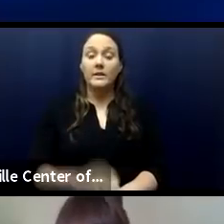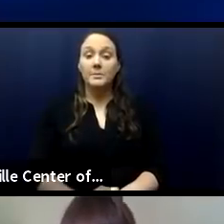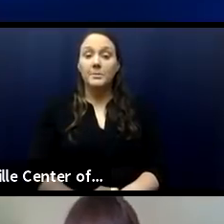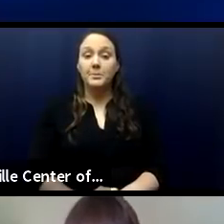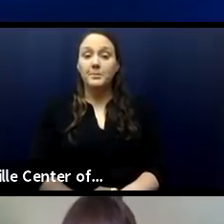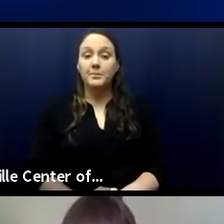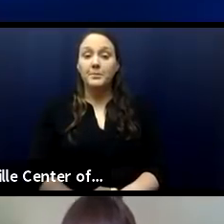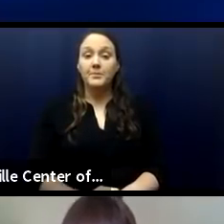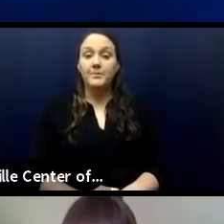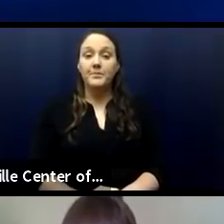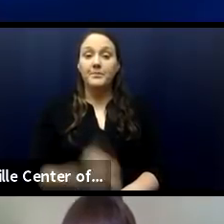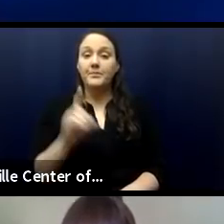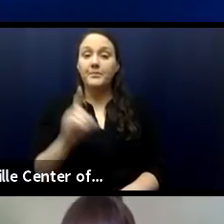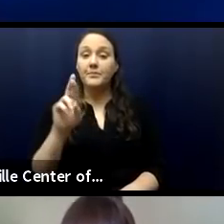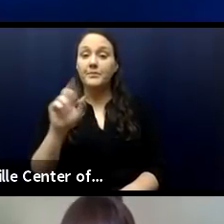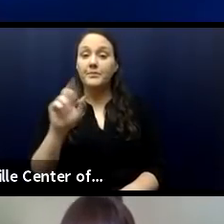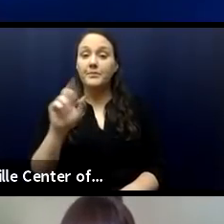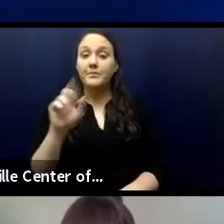Drake?